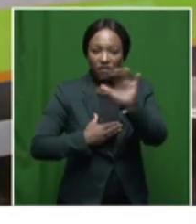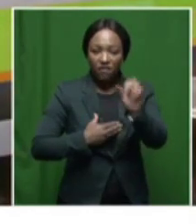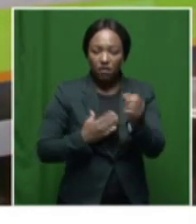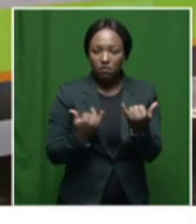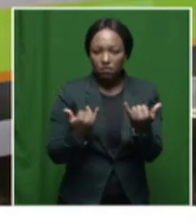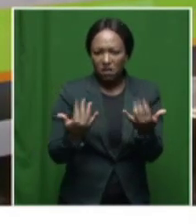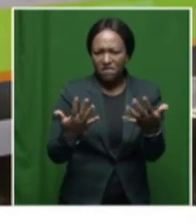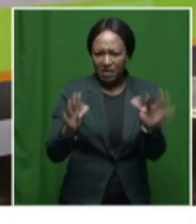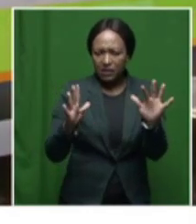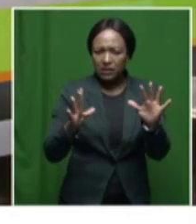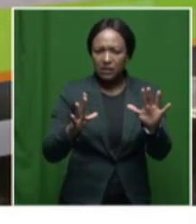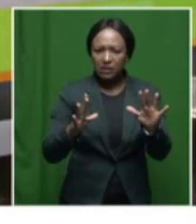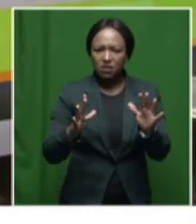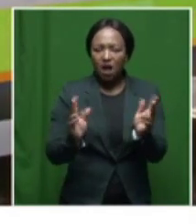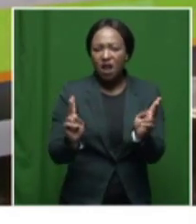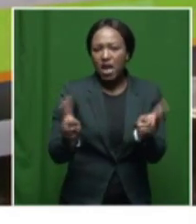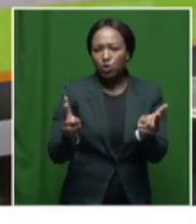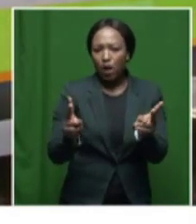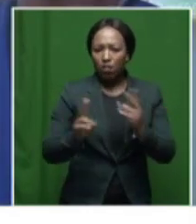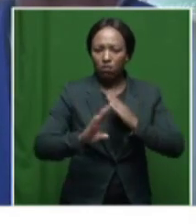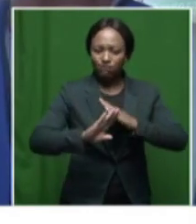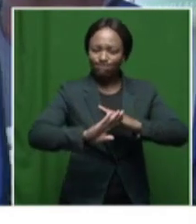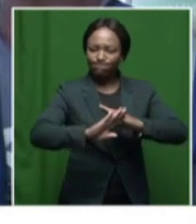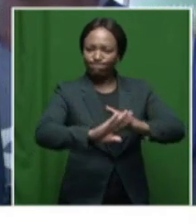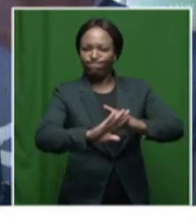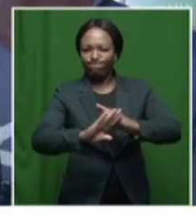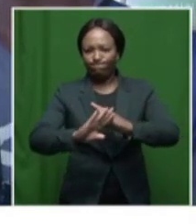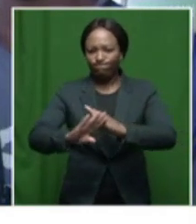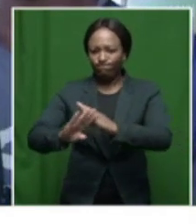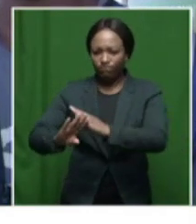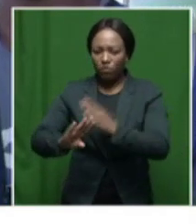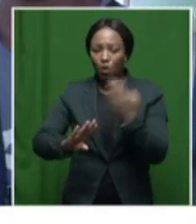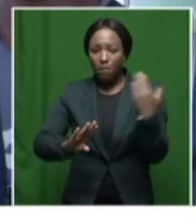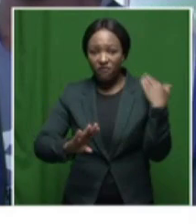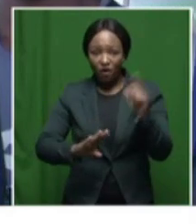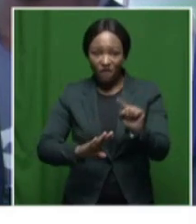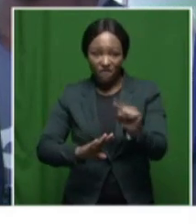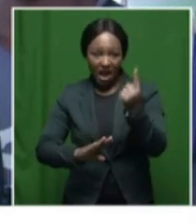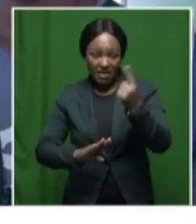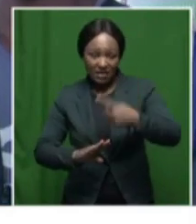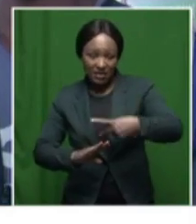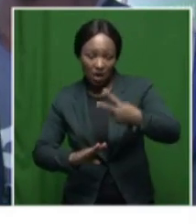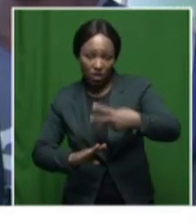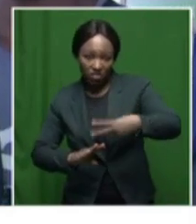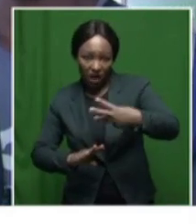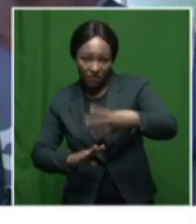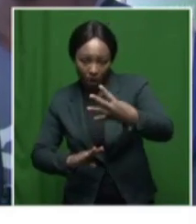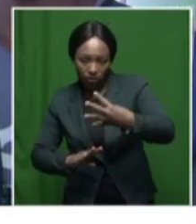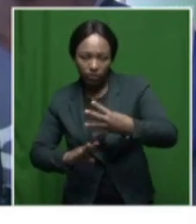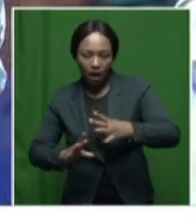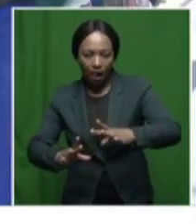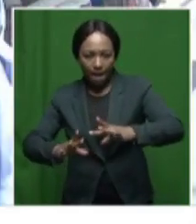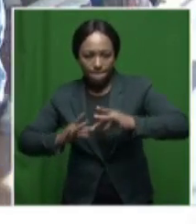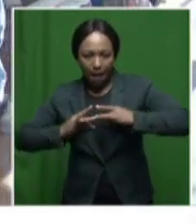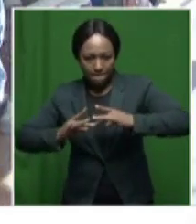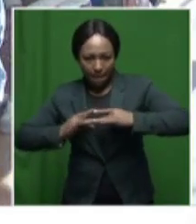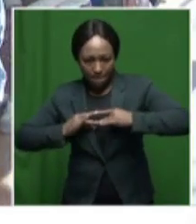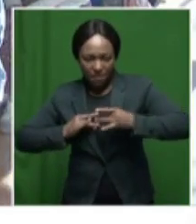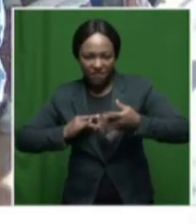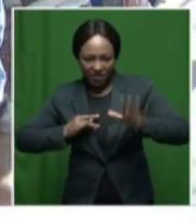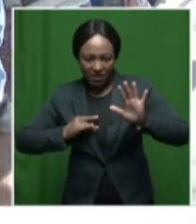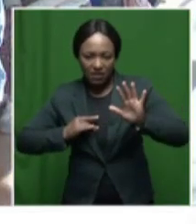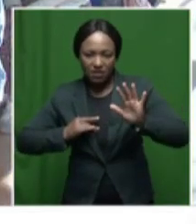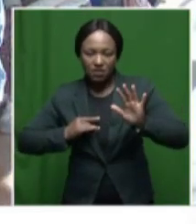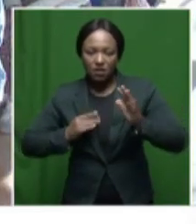acquired natural immunity while they got infected during the first, second, third, and fourth wave, unfortunately, that